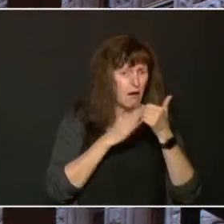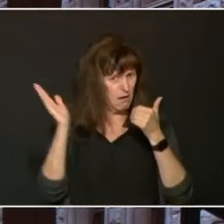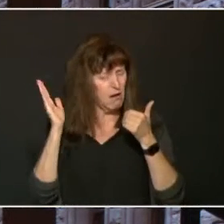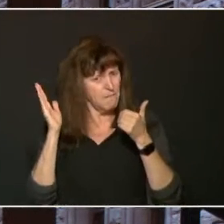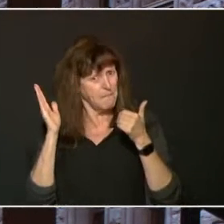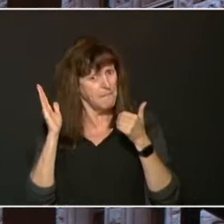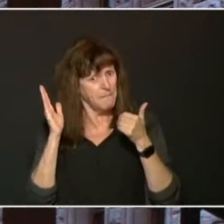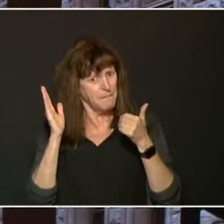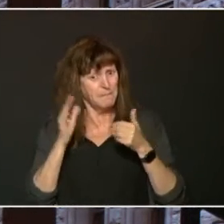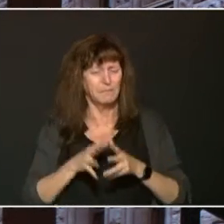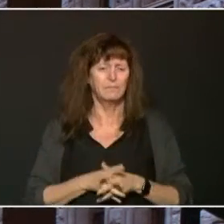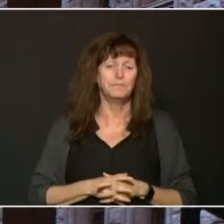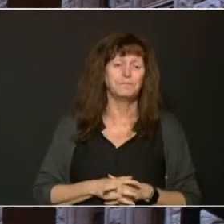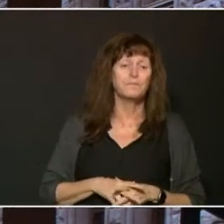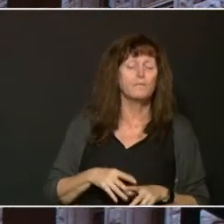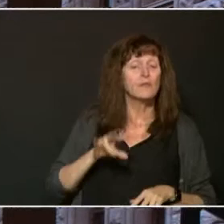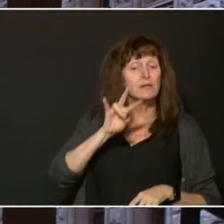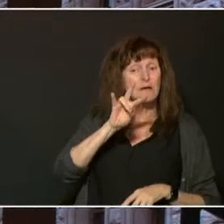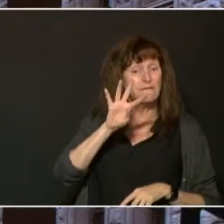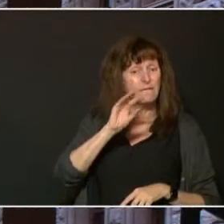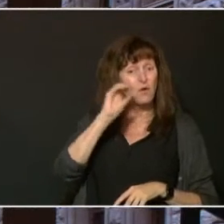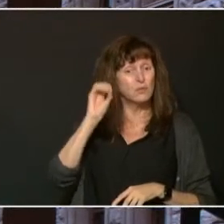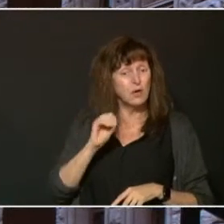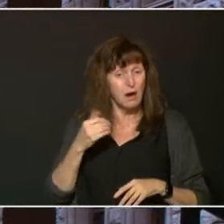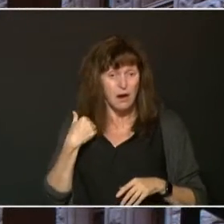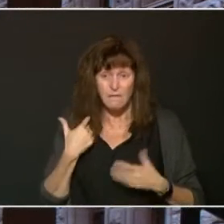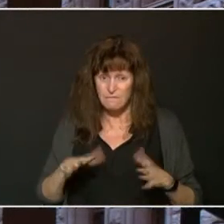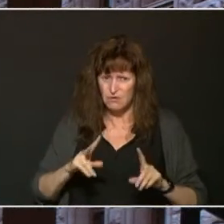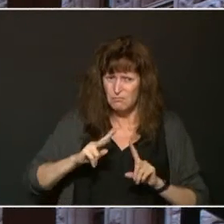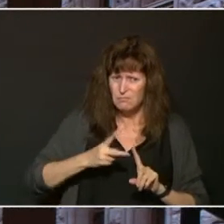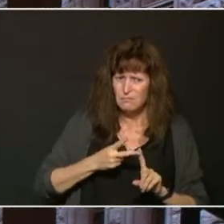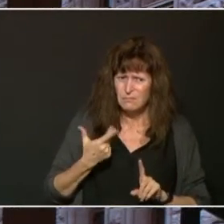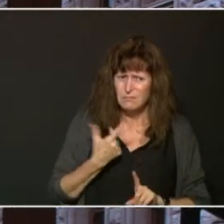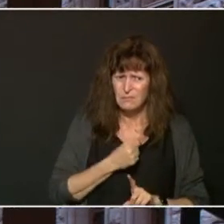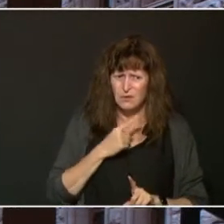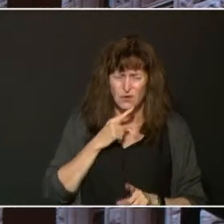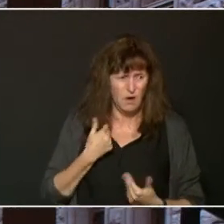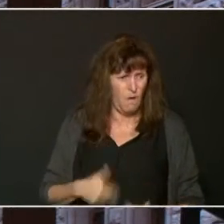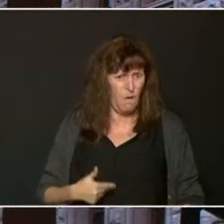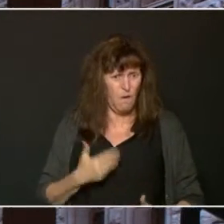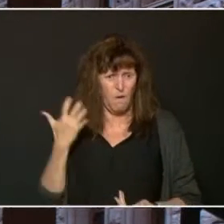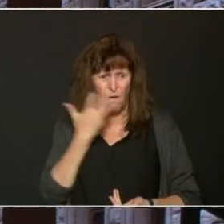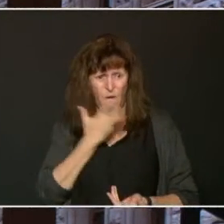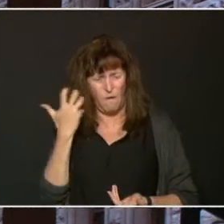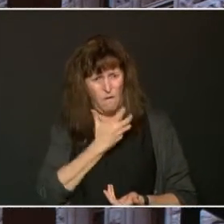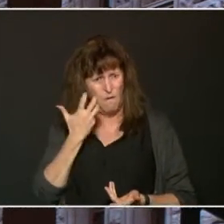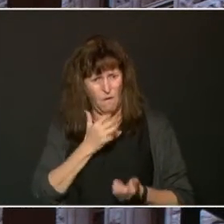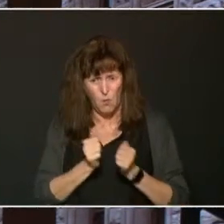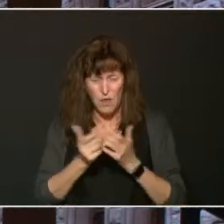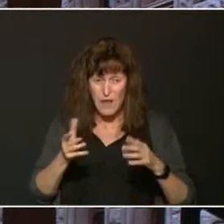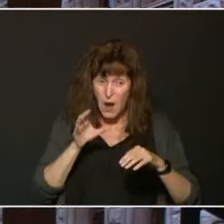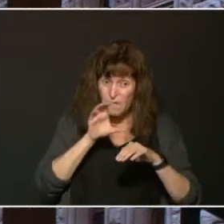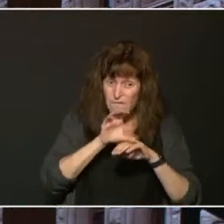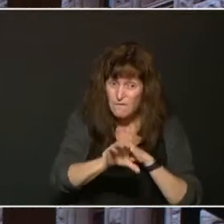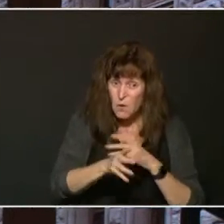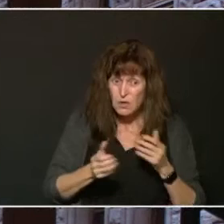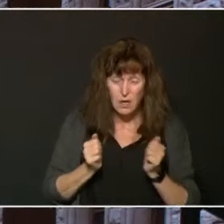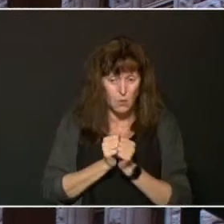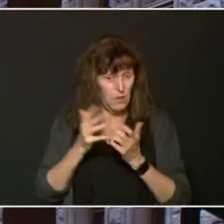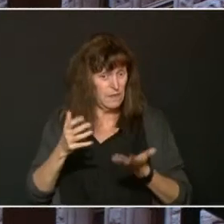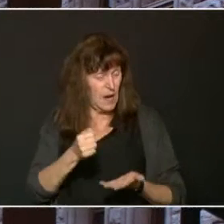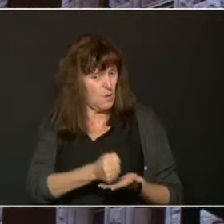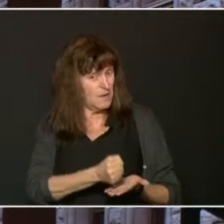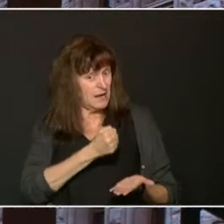second doses is remarkable, and without any mandate and without any passport. So I don't think